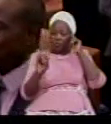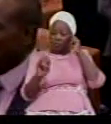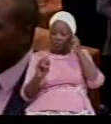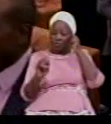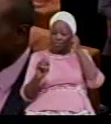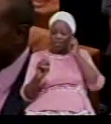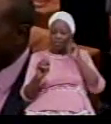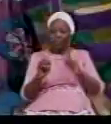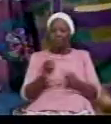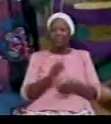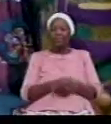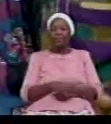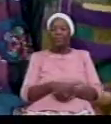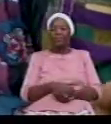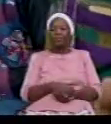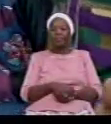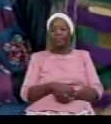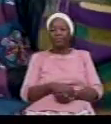Don't always juice them.